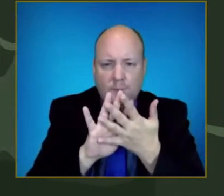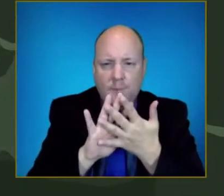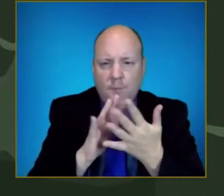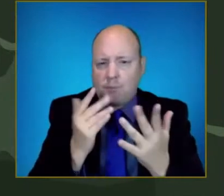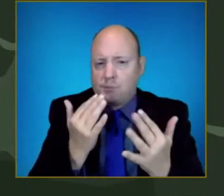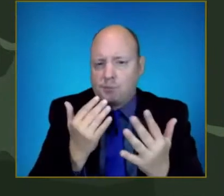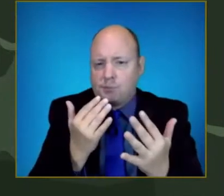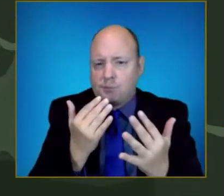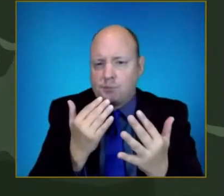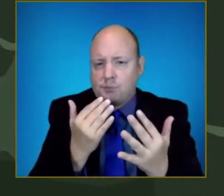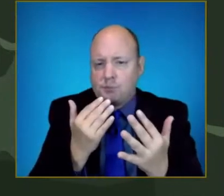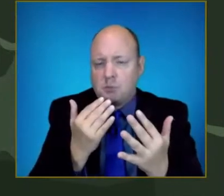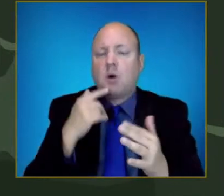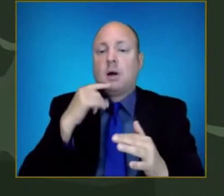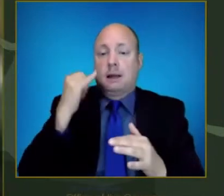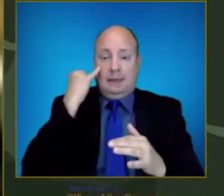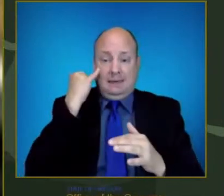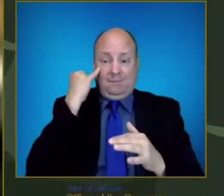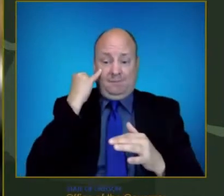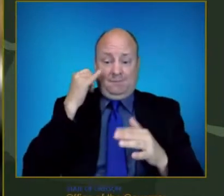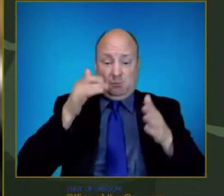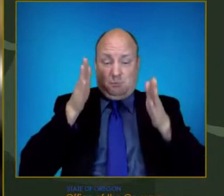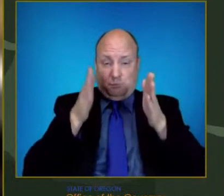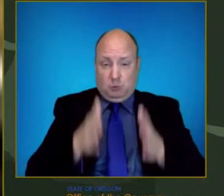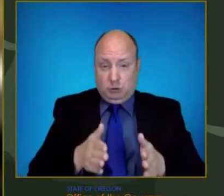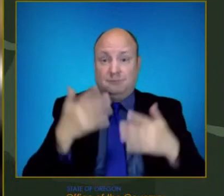Yeah, thanks for your question. I can address that.